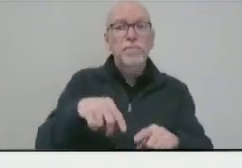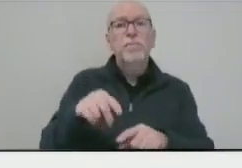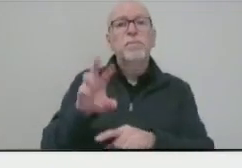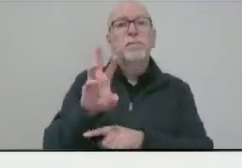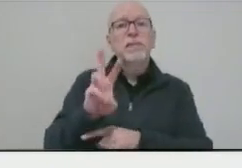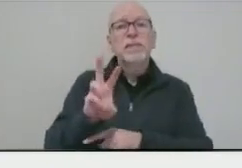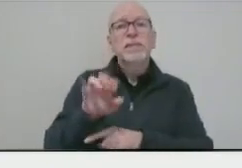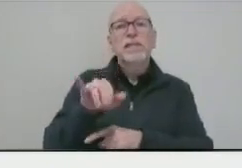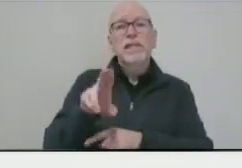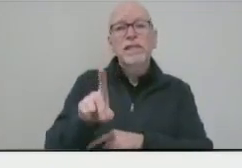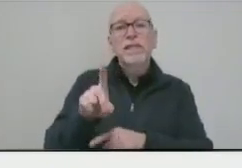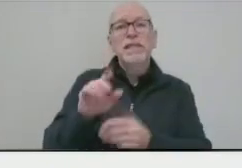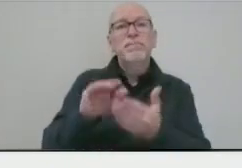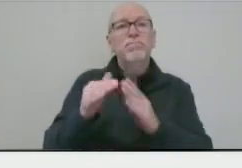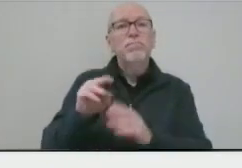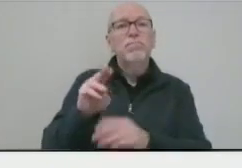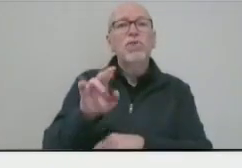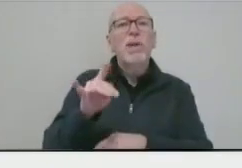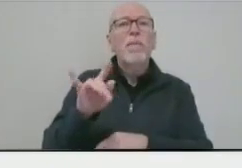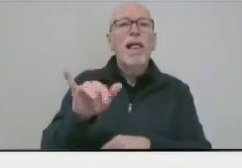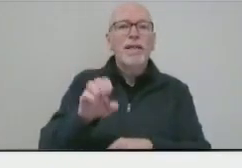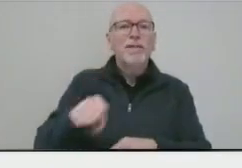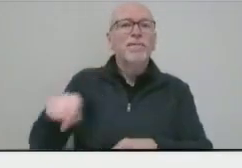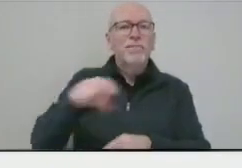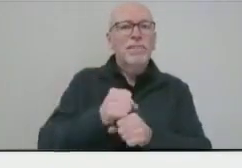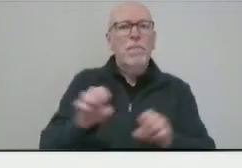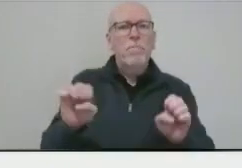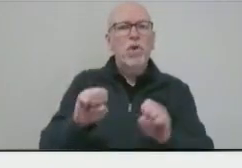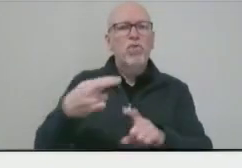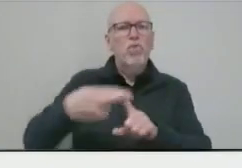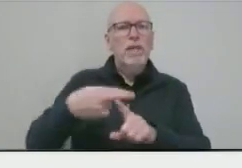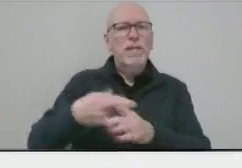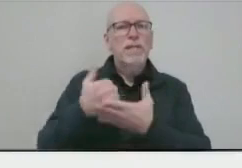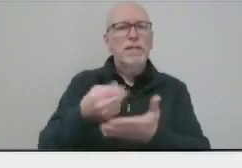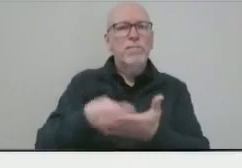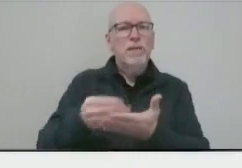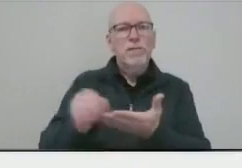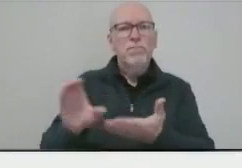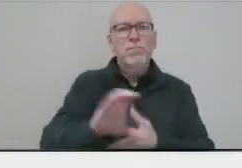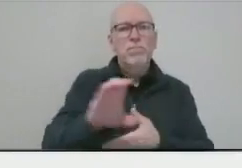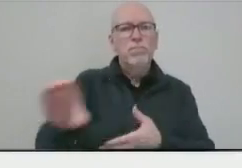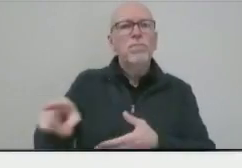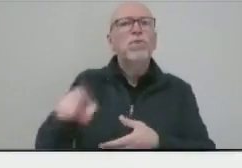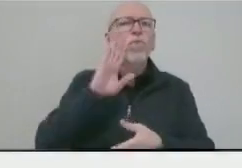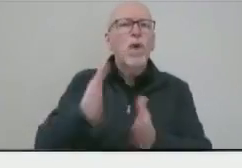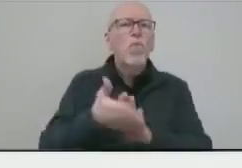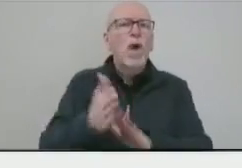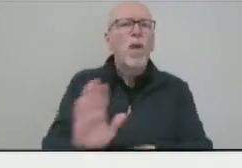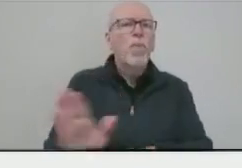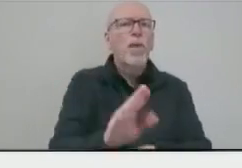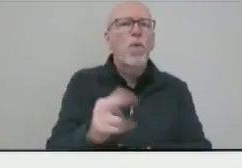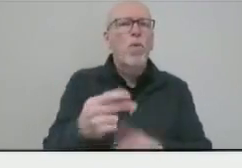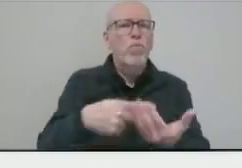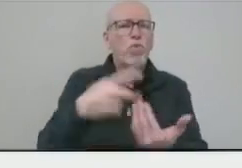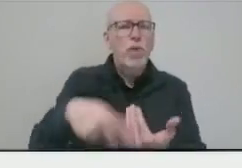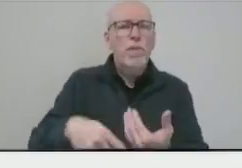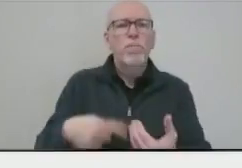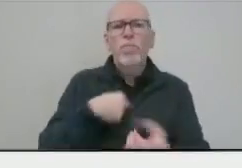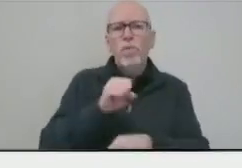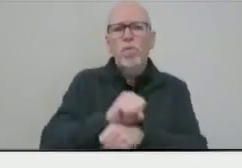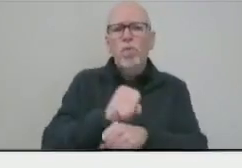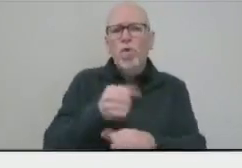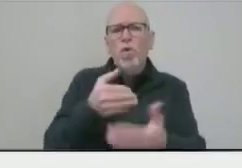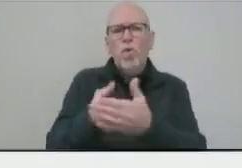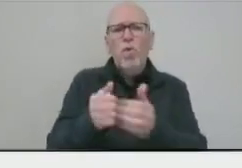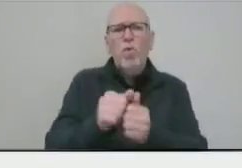Indiana municipalities have received emergency rental assistance funding and will administer their own program. We are working very closely with these